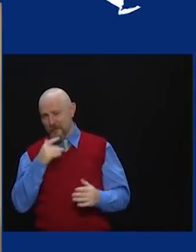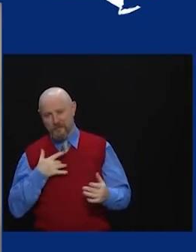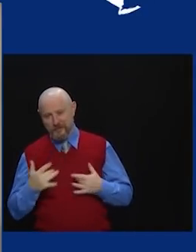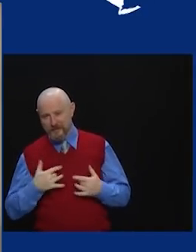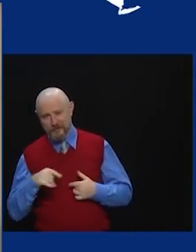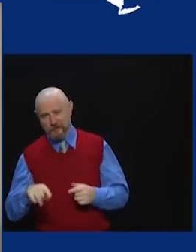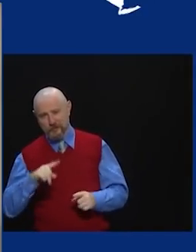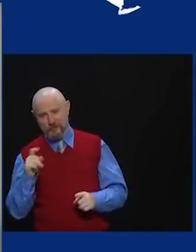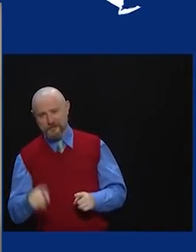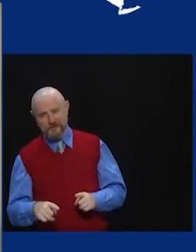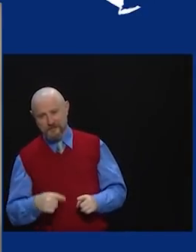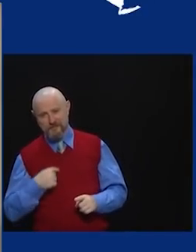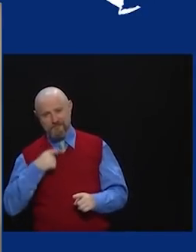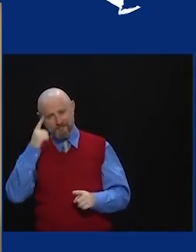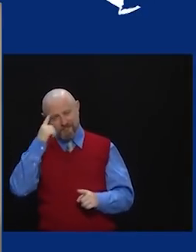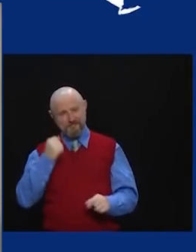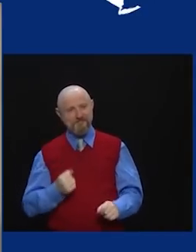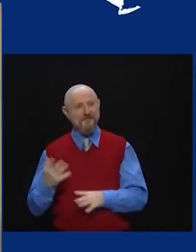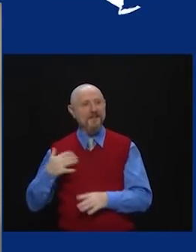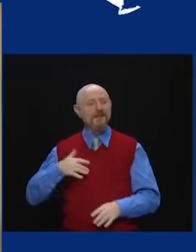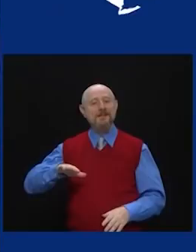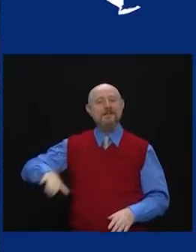good. All right. Take care, Ben.